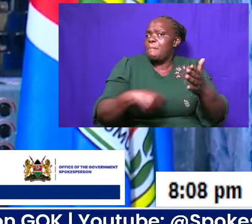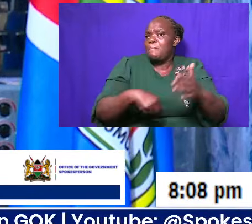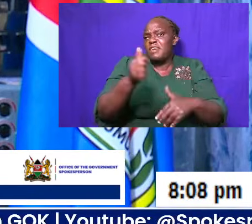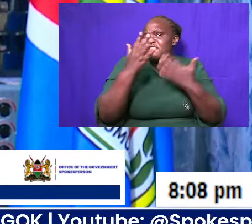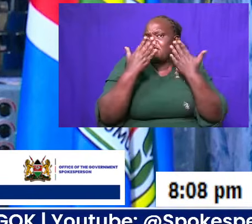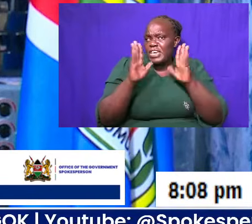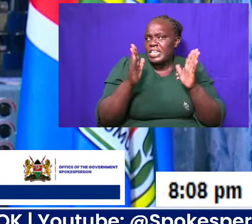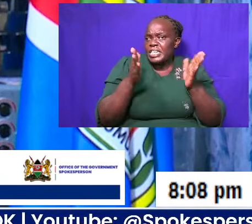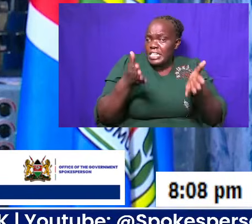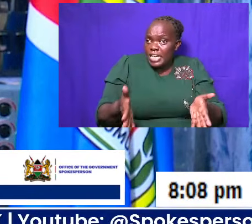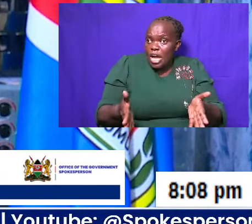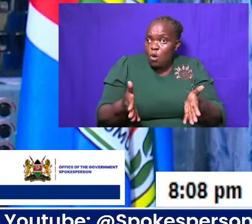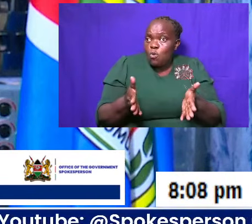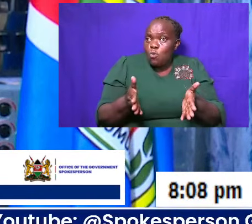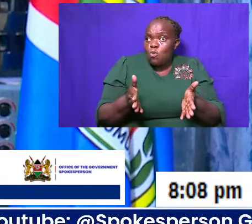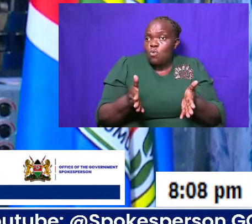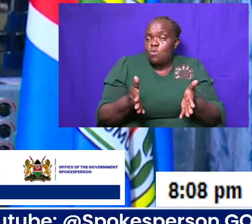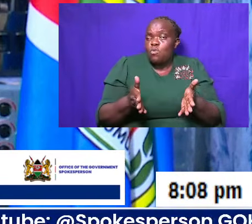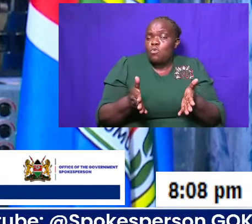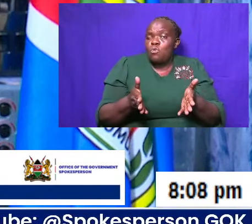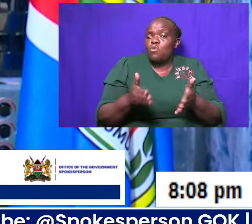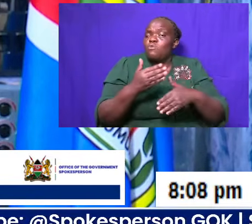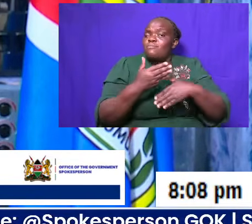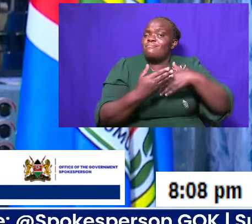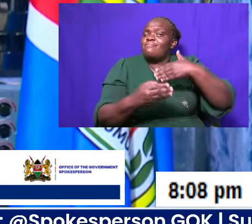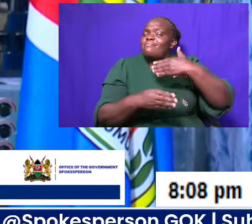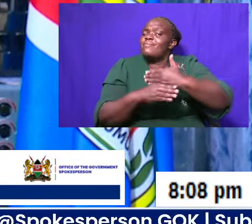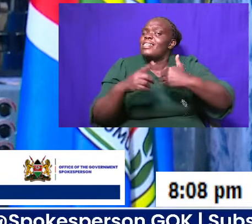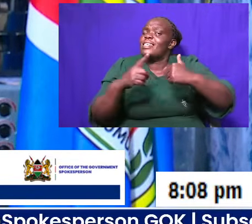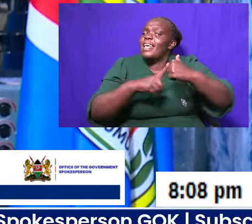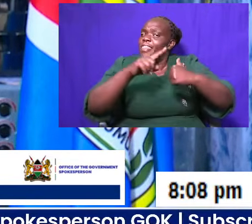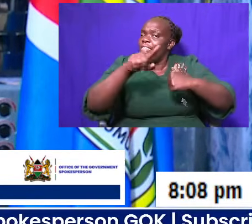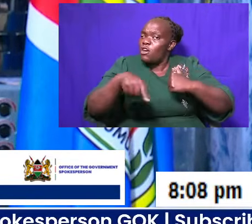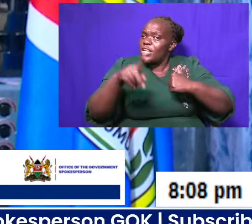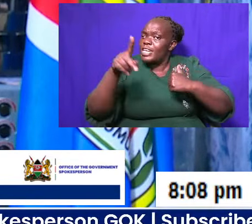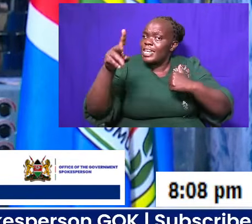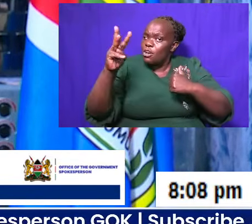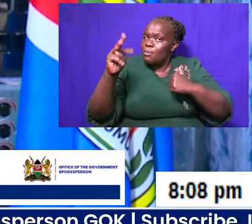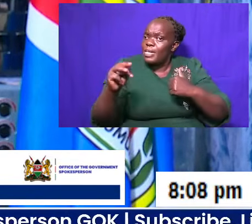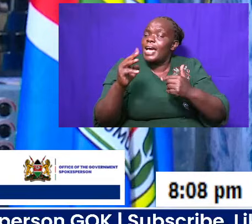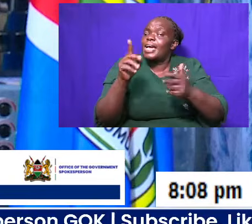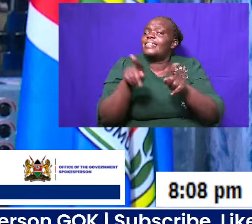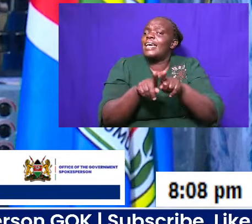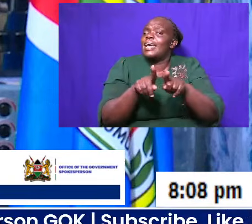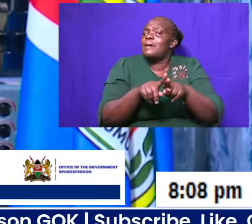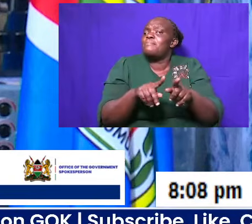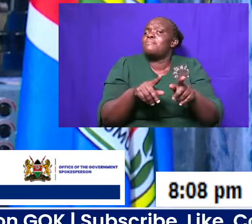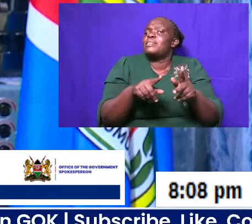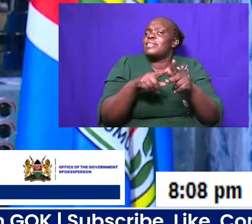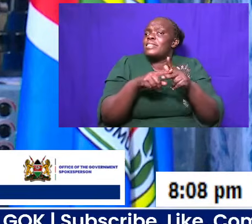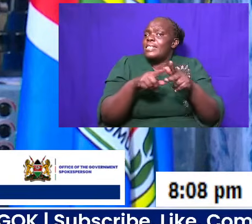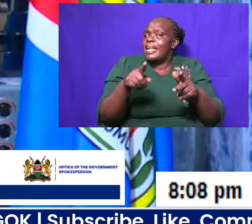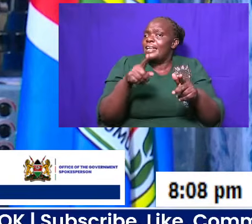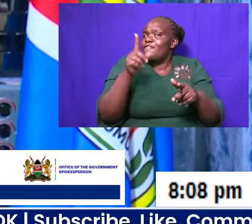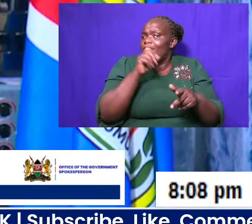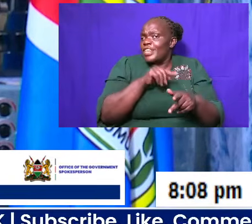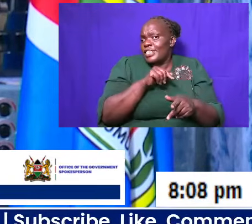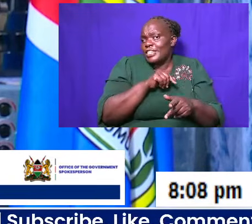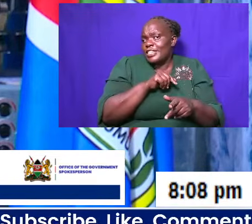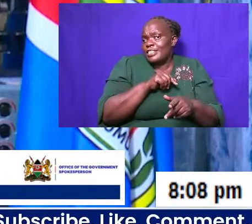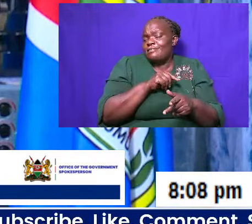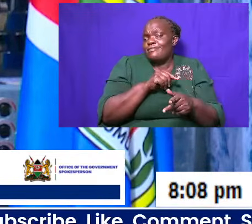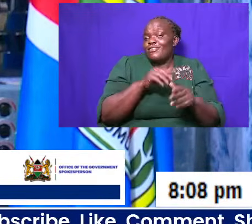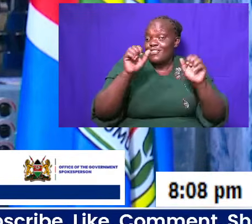And as a result, the construction of 6,000 kilometers that had been stalled, sasa zimeanza kurudiwa. Now you